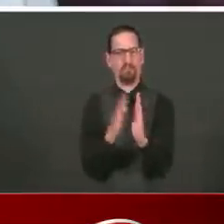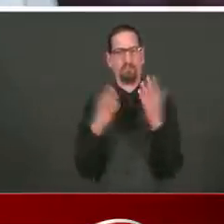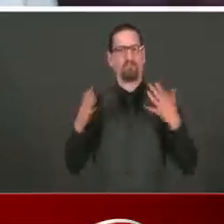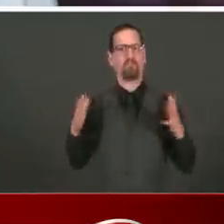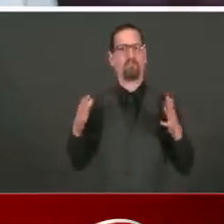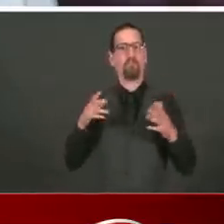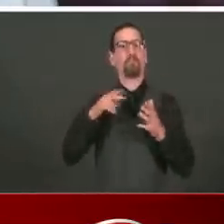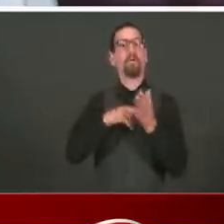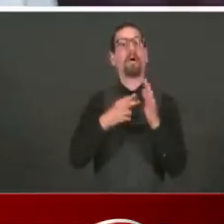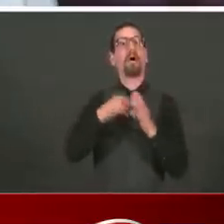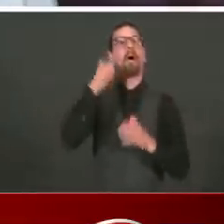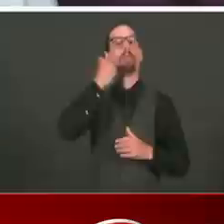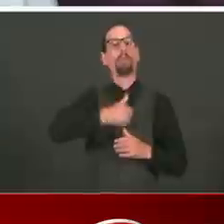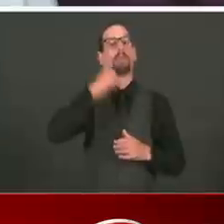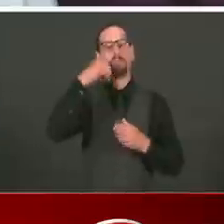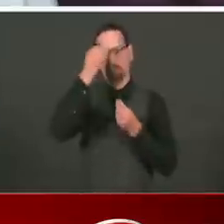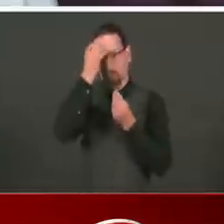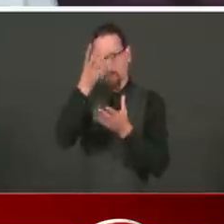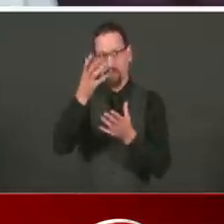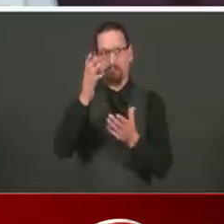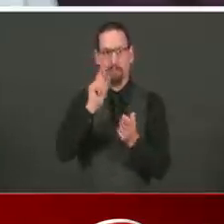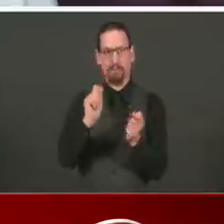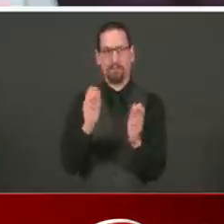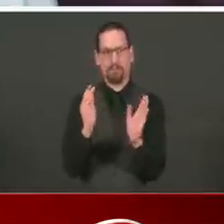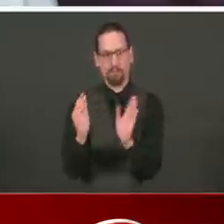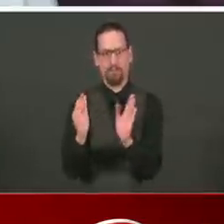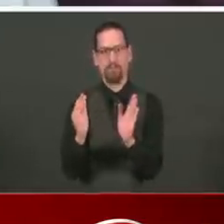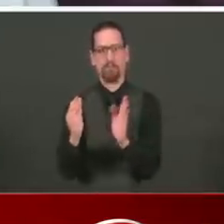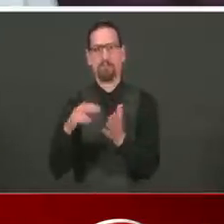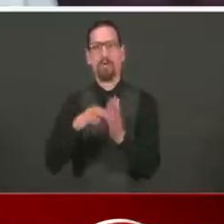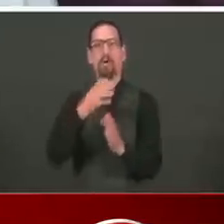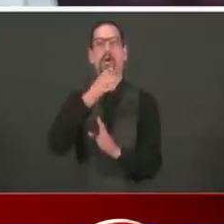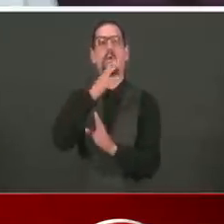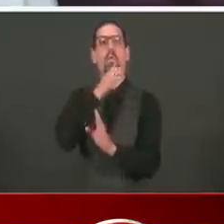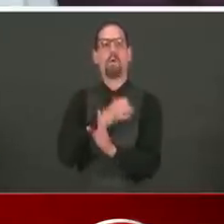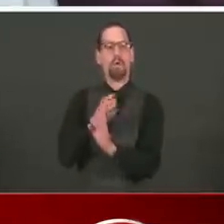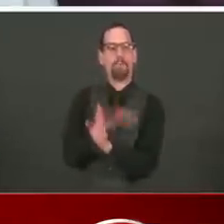get ourselves to 100,000, and that'd be pretty amazing if we could do that.